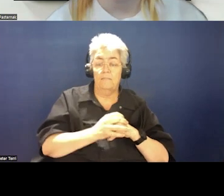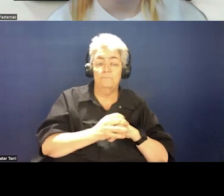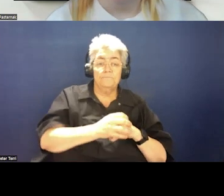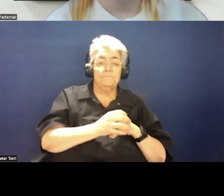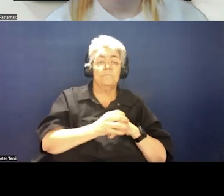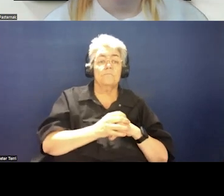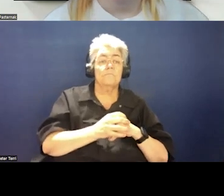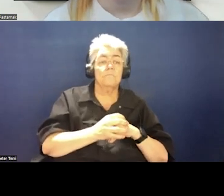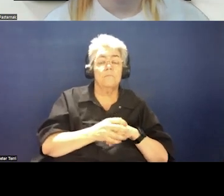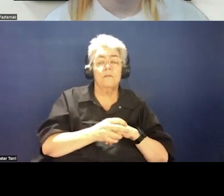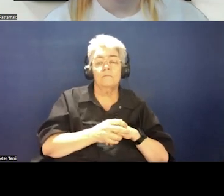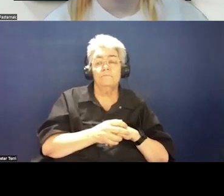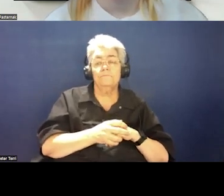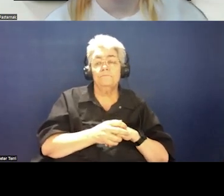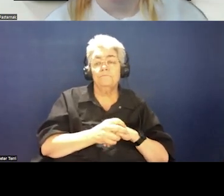And,